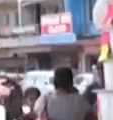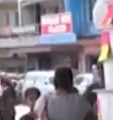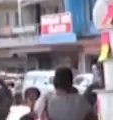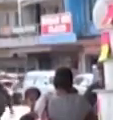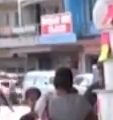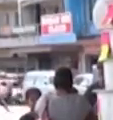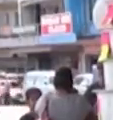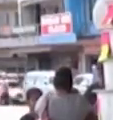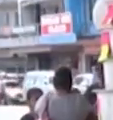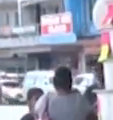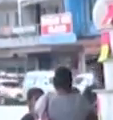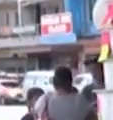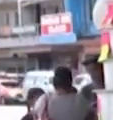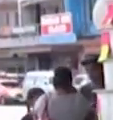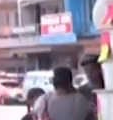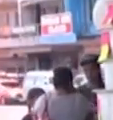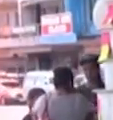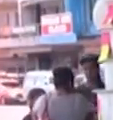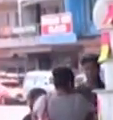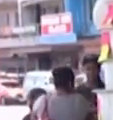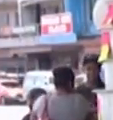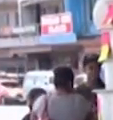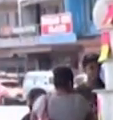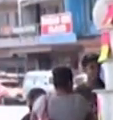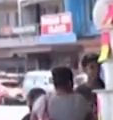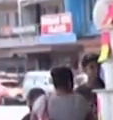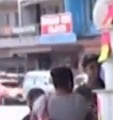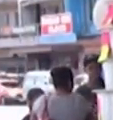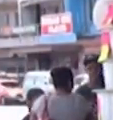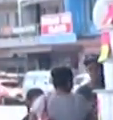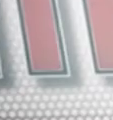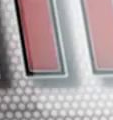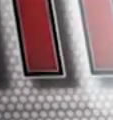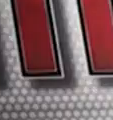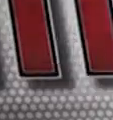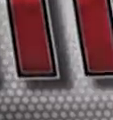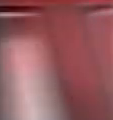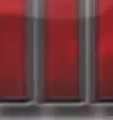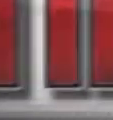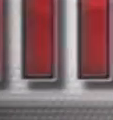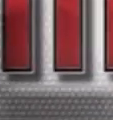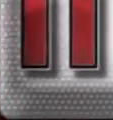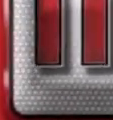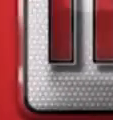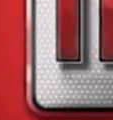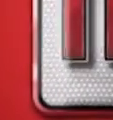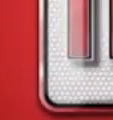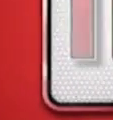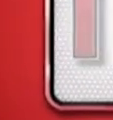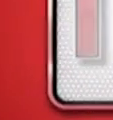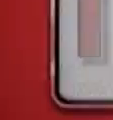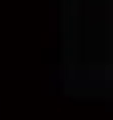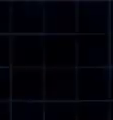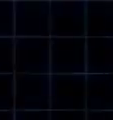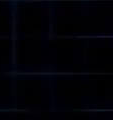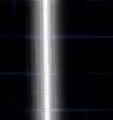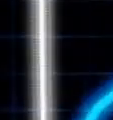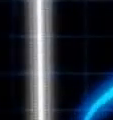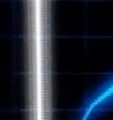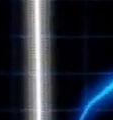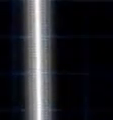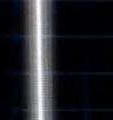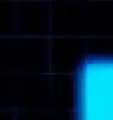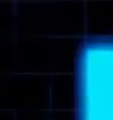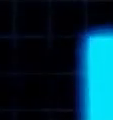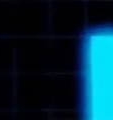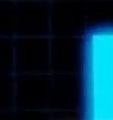My name is Neha and I'm from Karavi. And Mirchi FM, it's hot. Mirchi FM, it's hot.